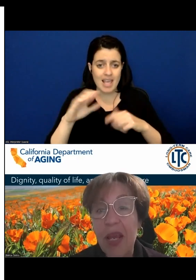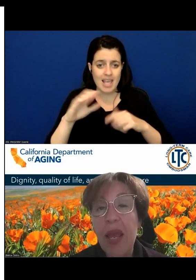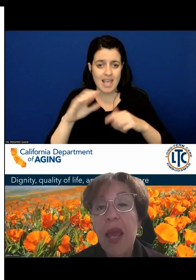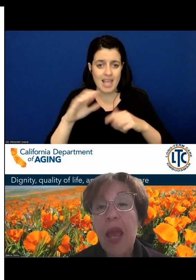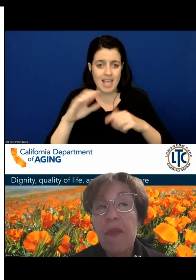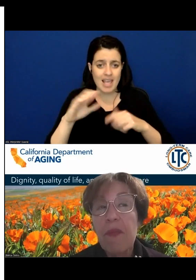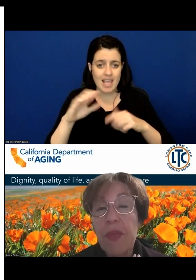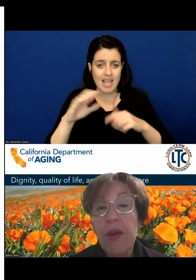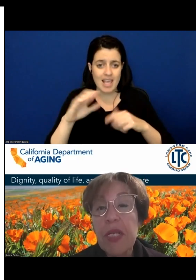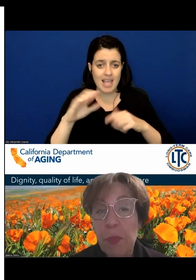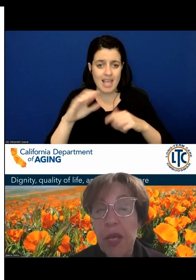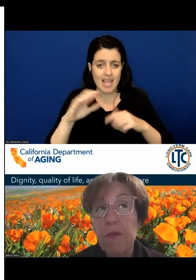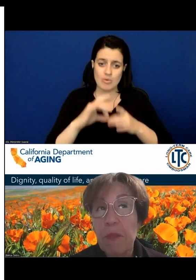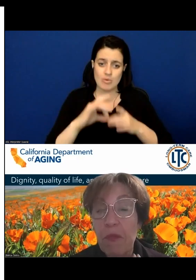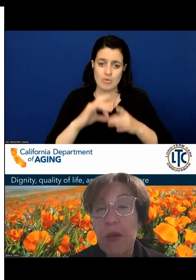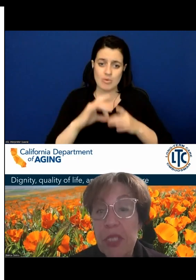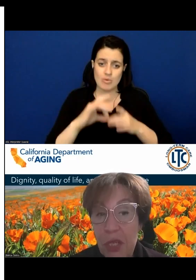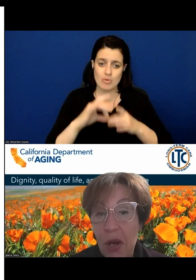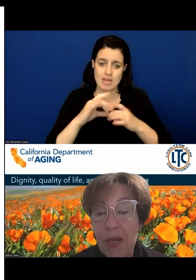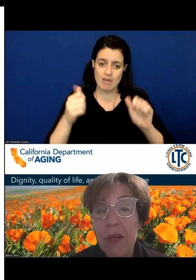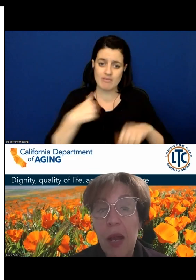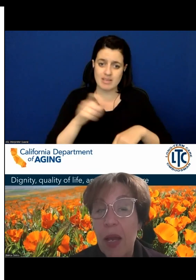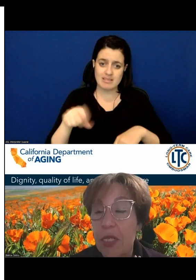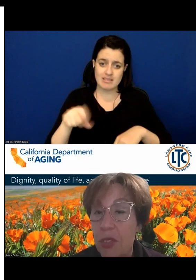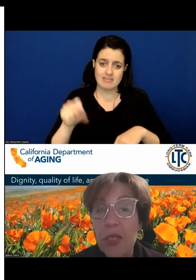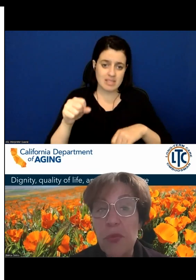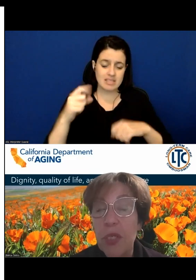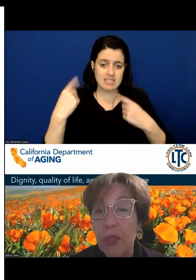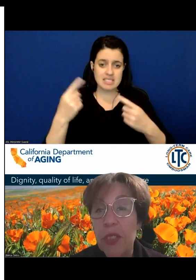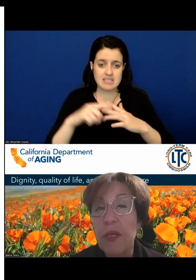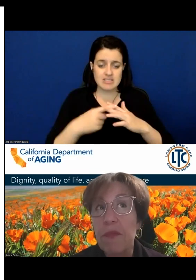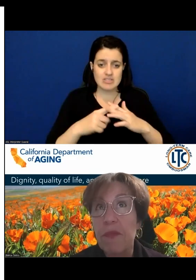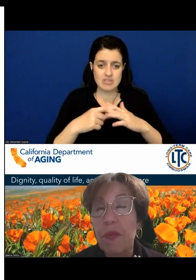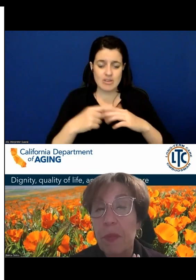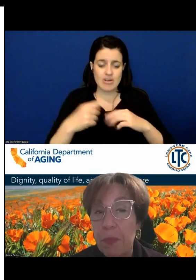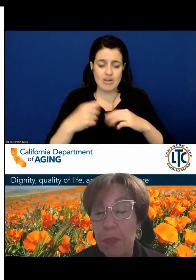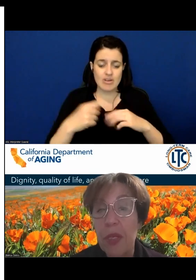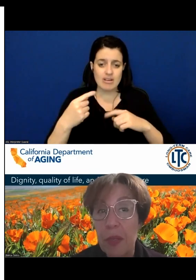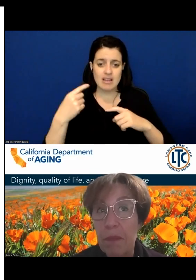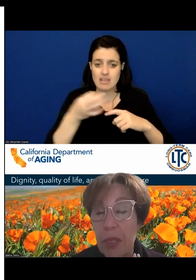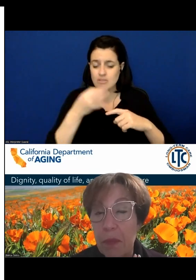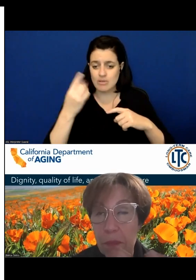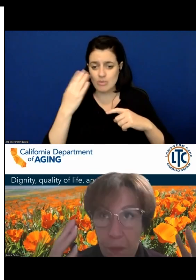effort. There has been from the very start, as soon as we learned of